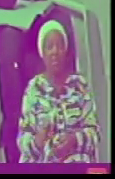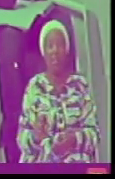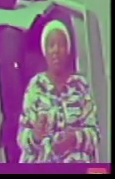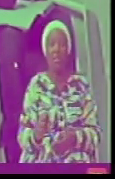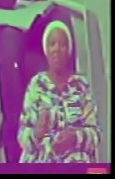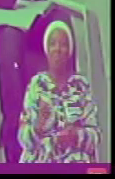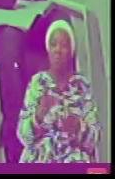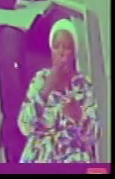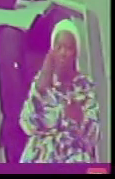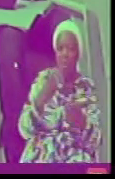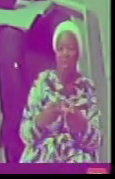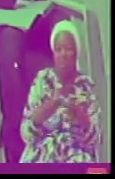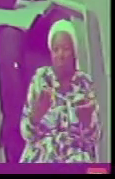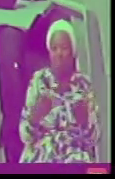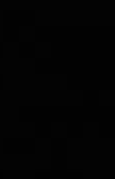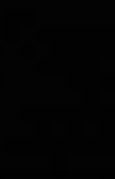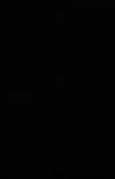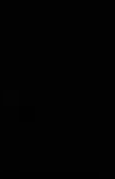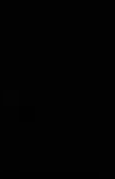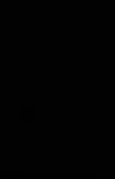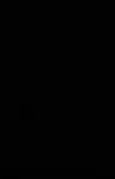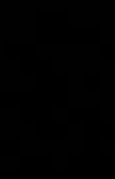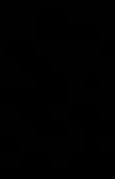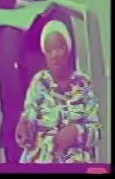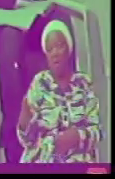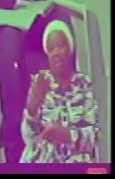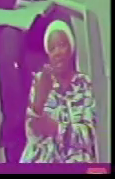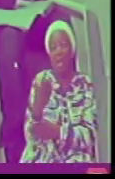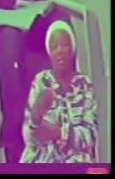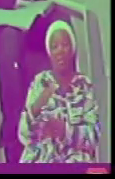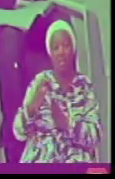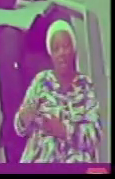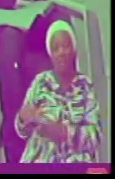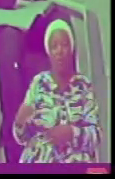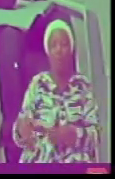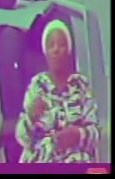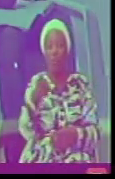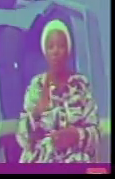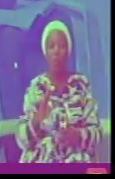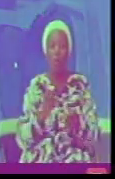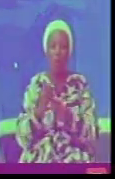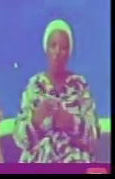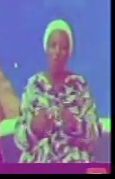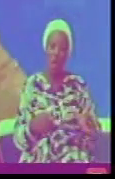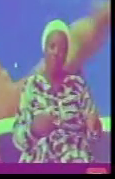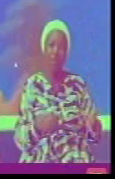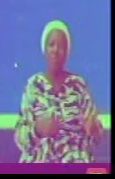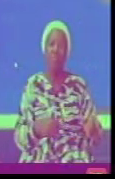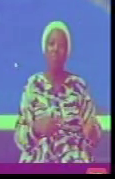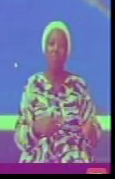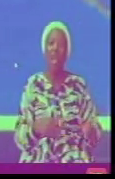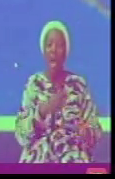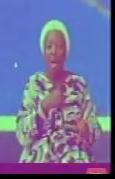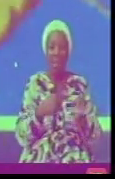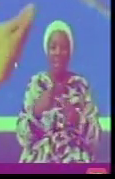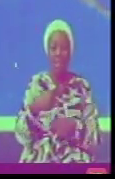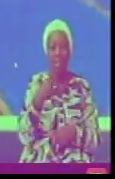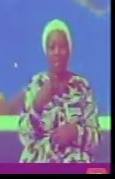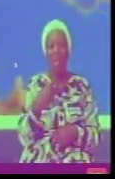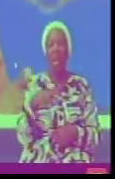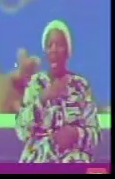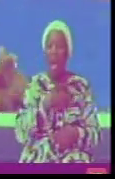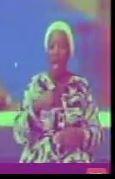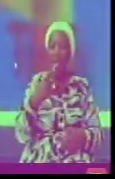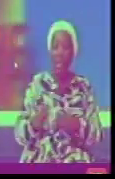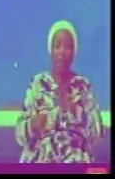with that discouragement that tells whether you'll be on the right-hand side of God or on the